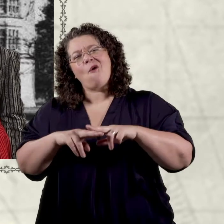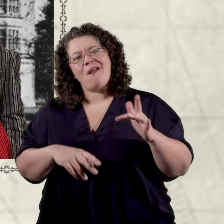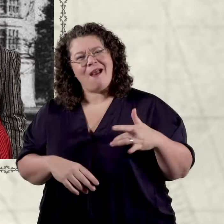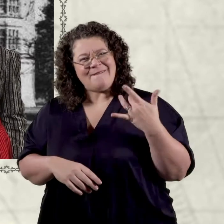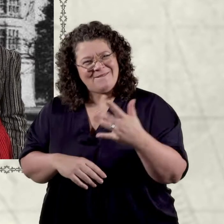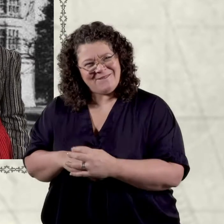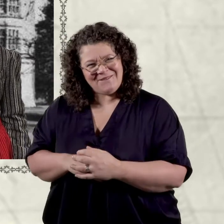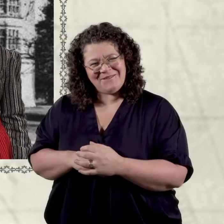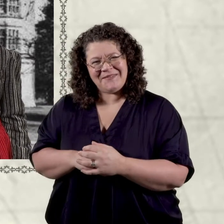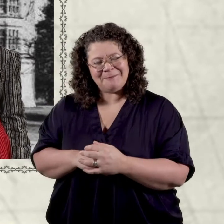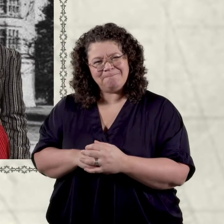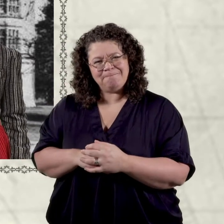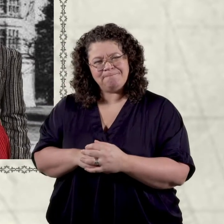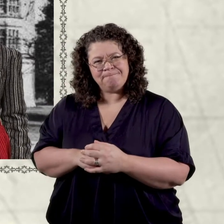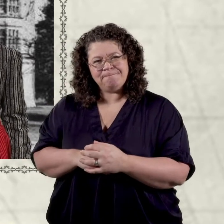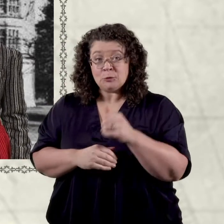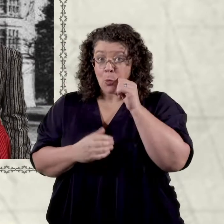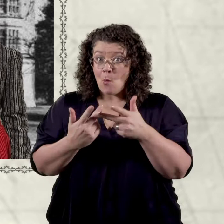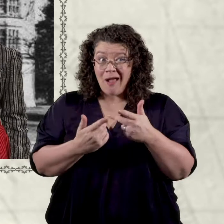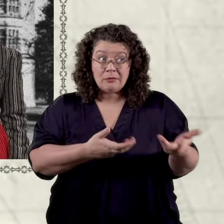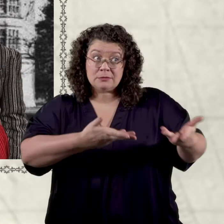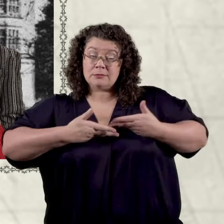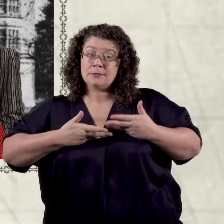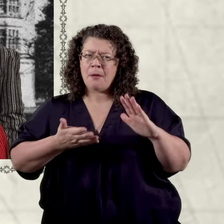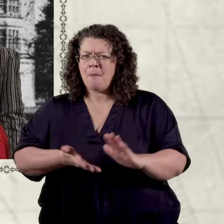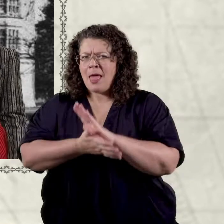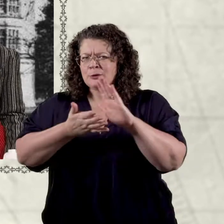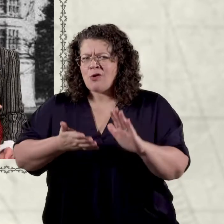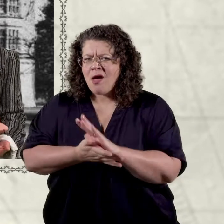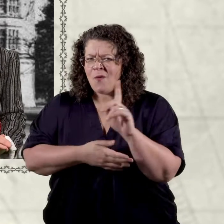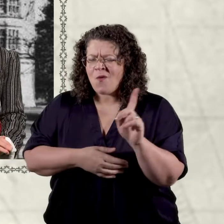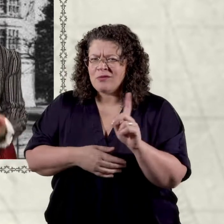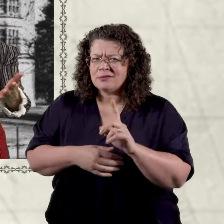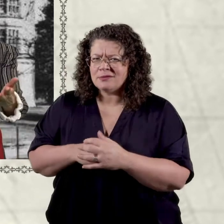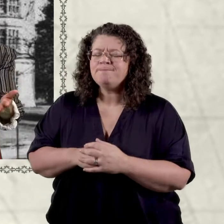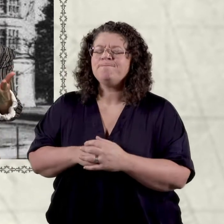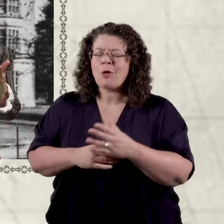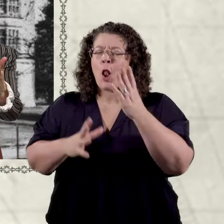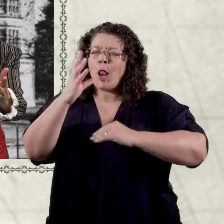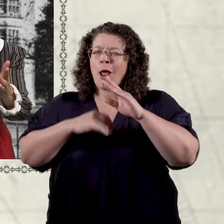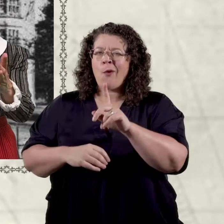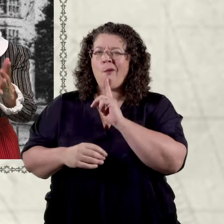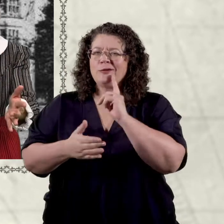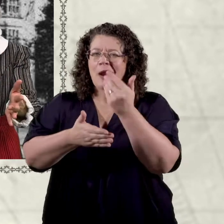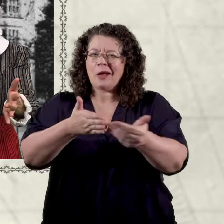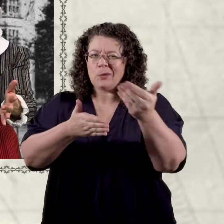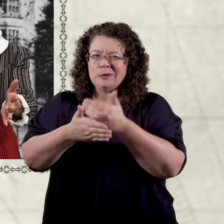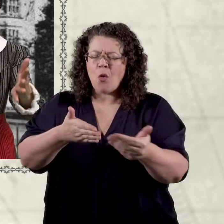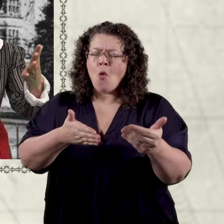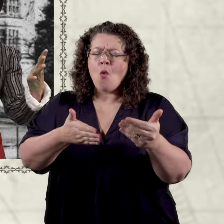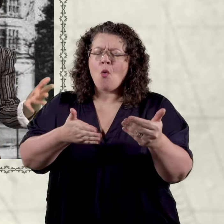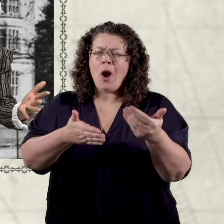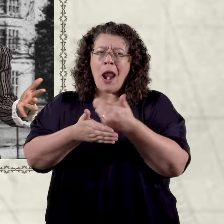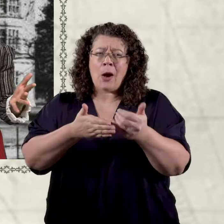pleasure of life. Do you know what else used to give me so much pleasure? Learning the Welsh